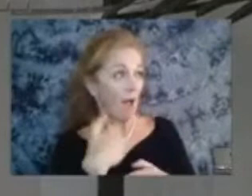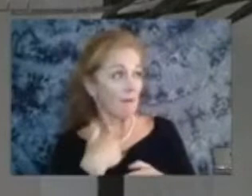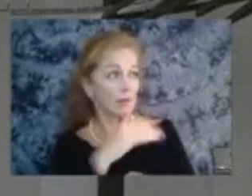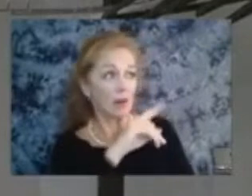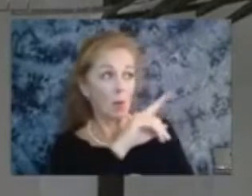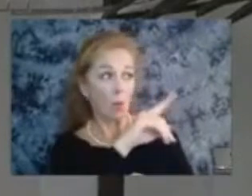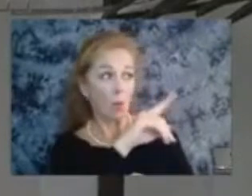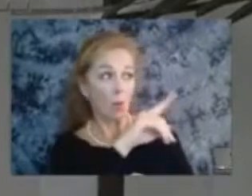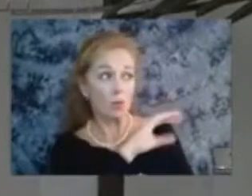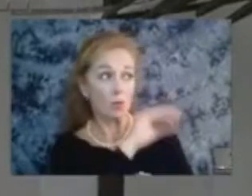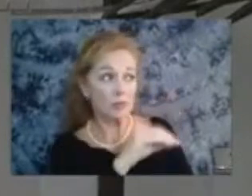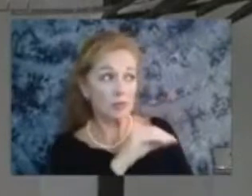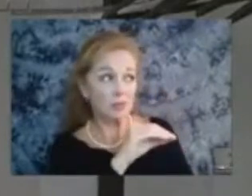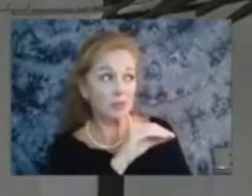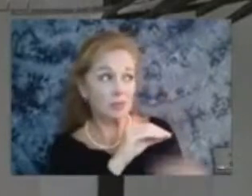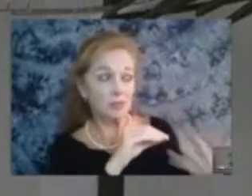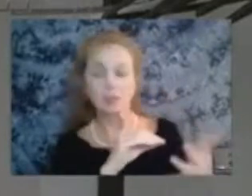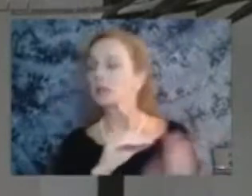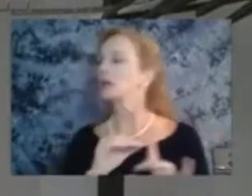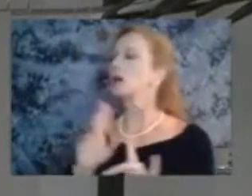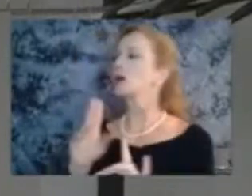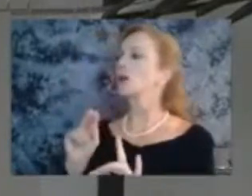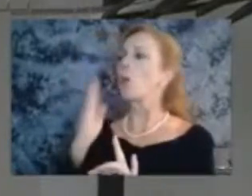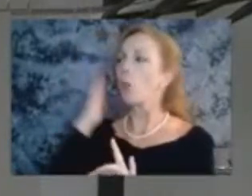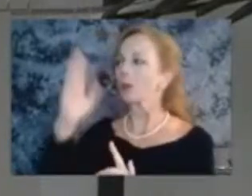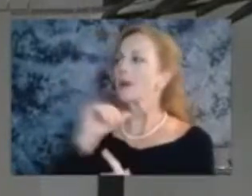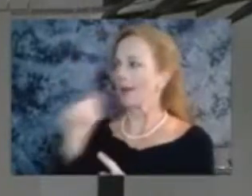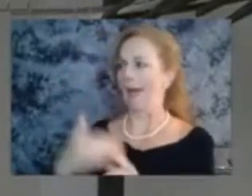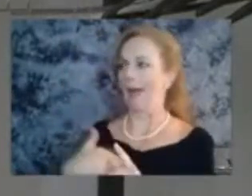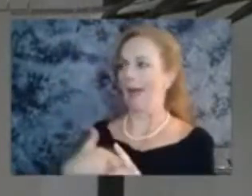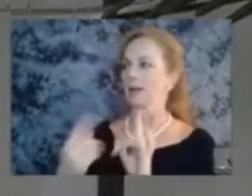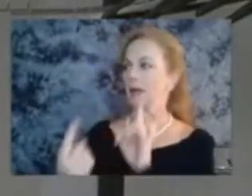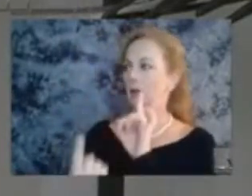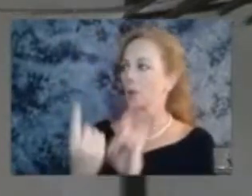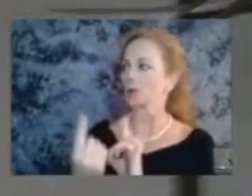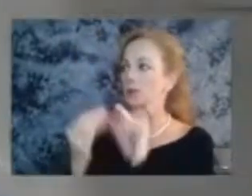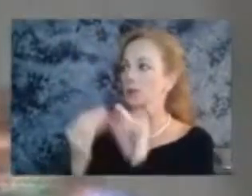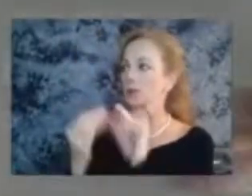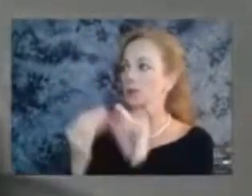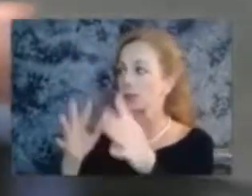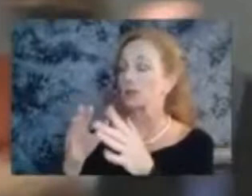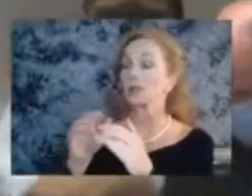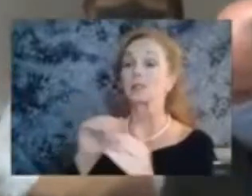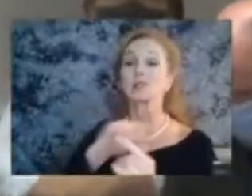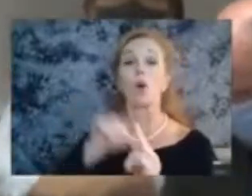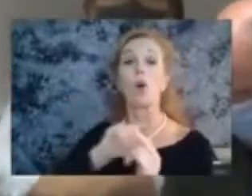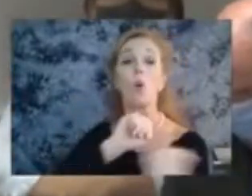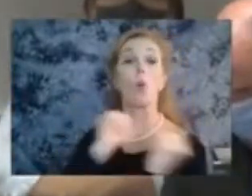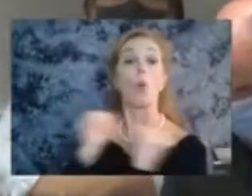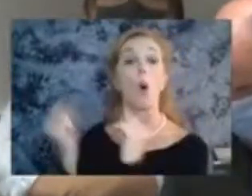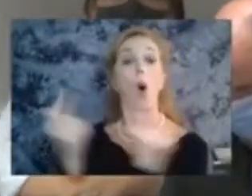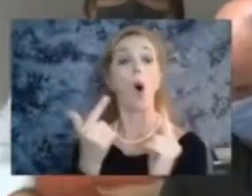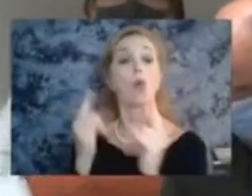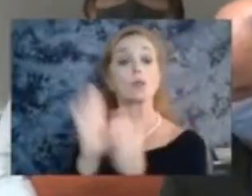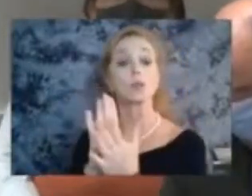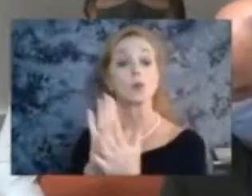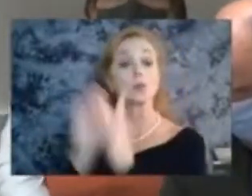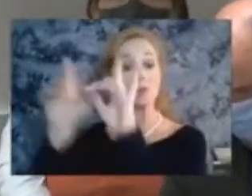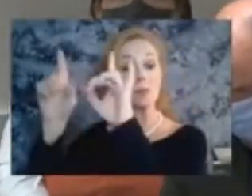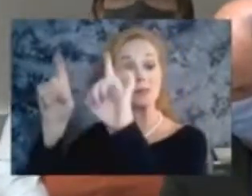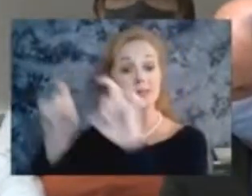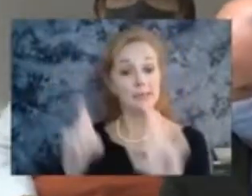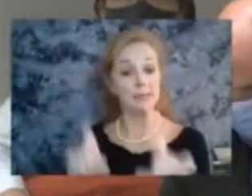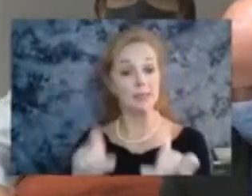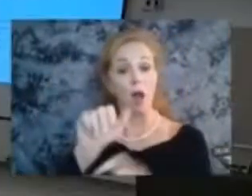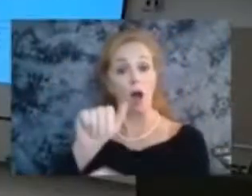not have in-person instruction until we verified that every school has been audited and is ready, and we've resolved any kind of technical issues